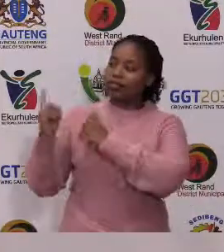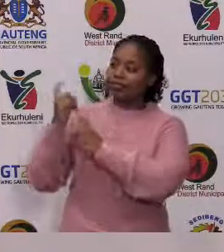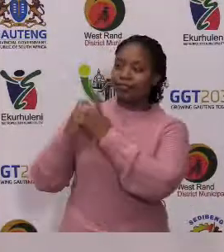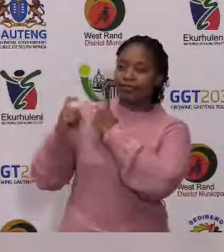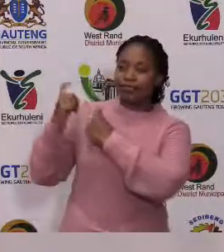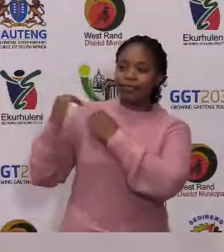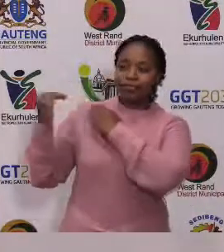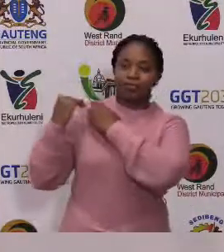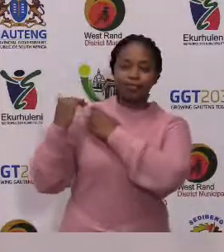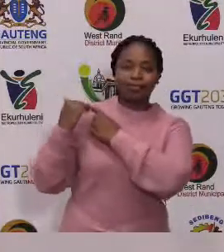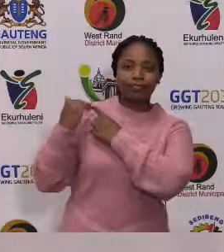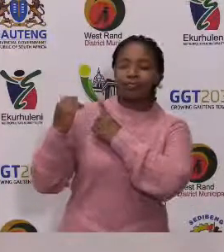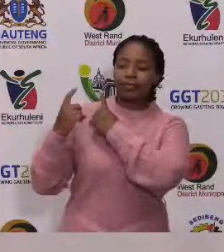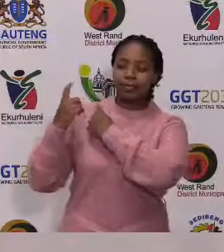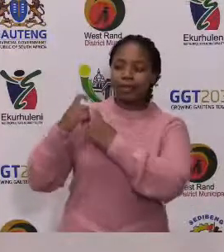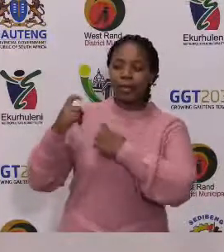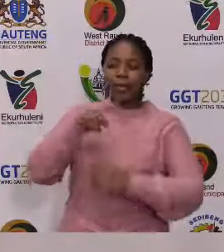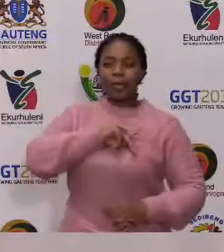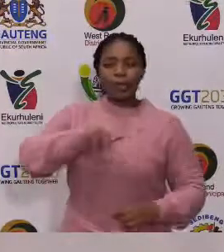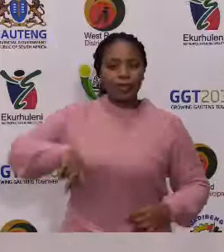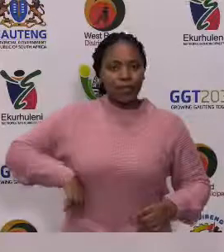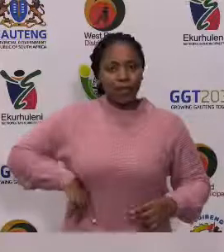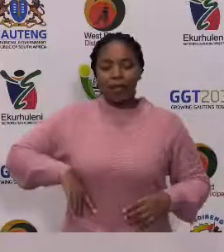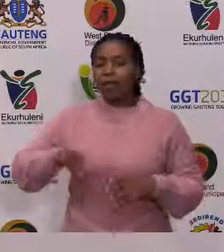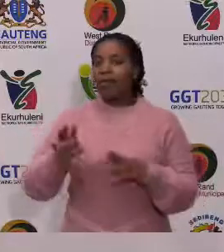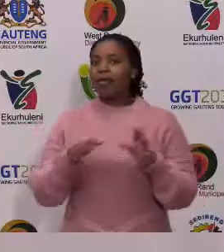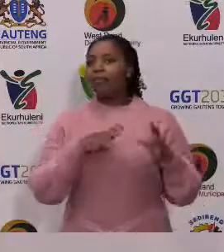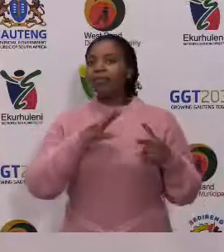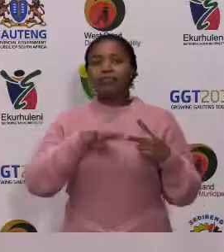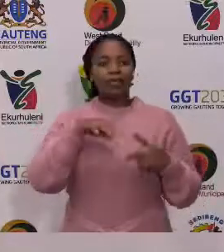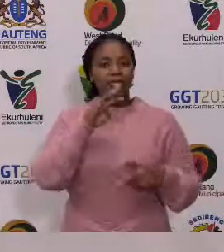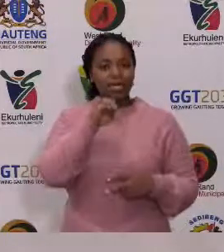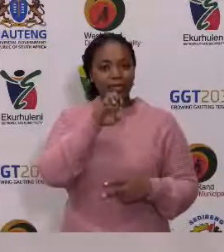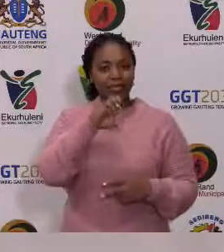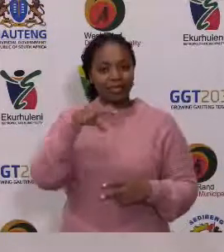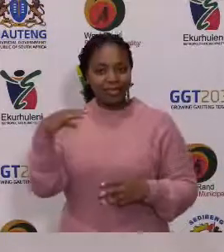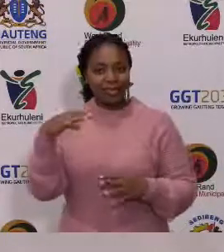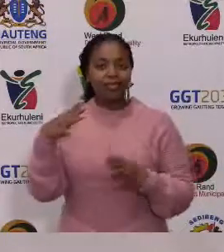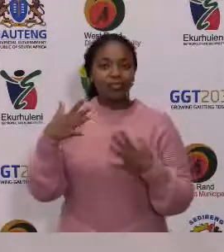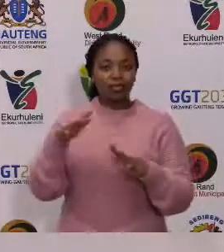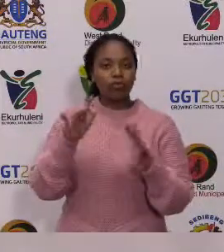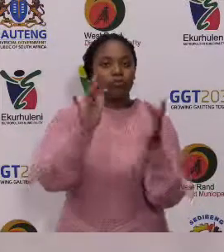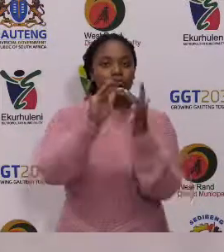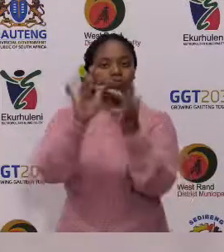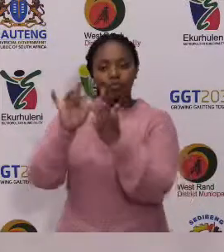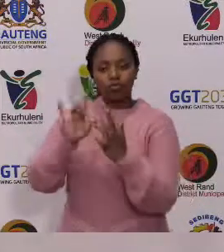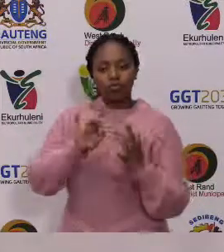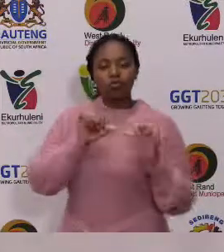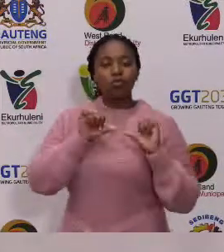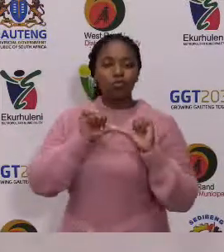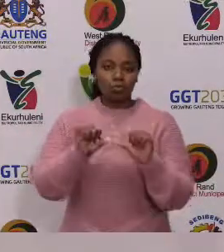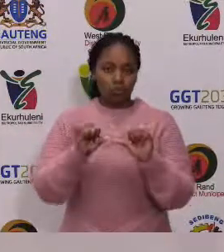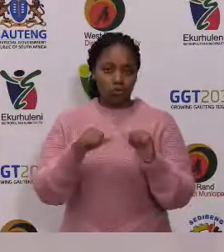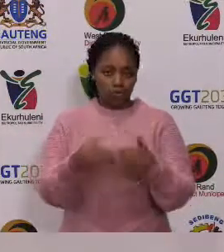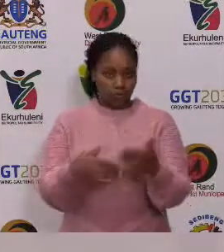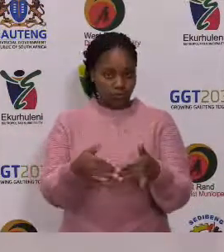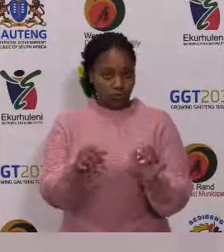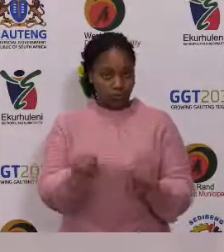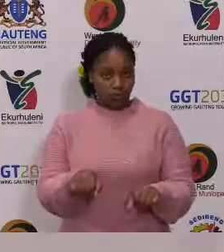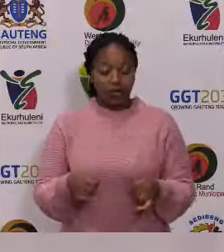the Premier and the MECs. So today we will have our